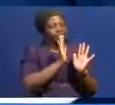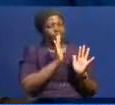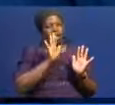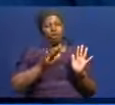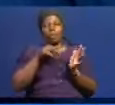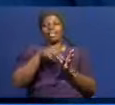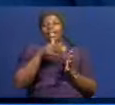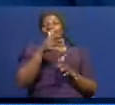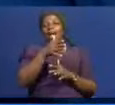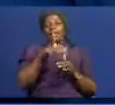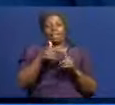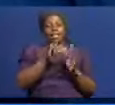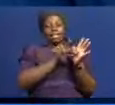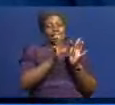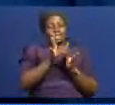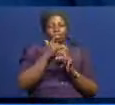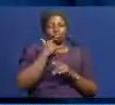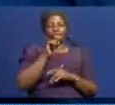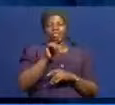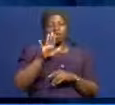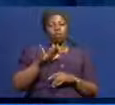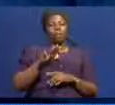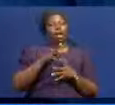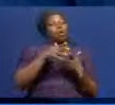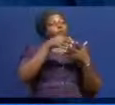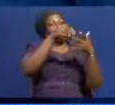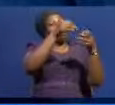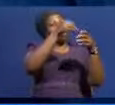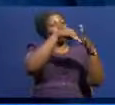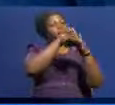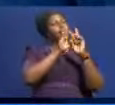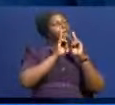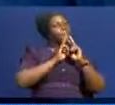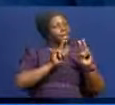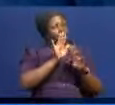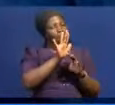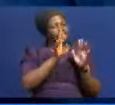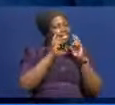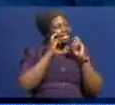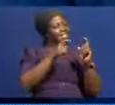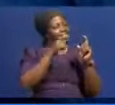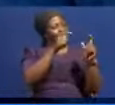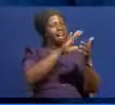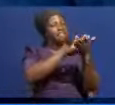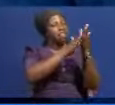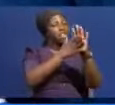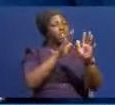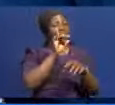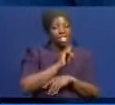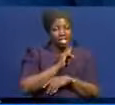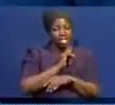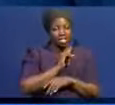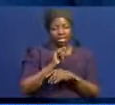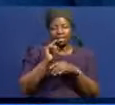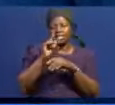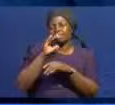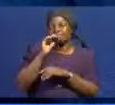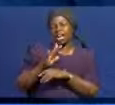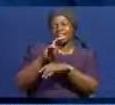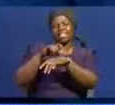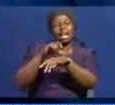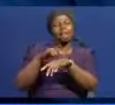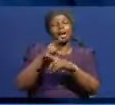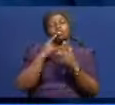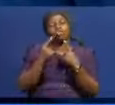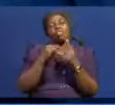her, go in peace, your sins have been forgiven. Mr. Speaker, when I talk like this, I'm saying that the other